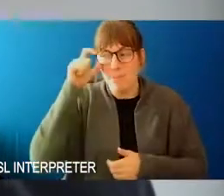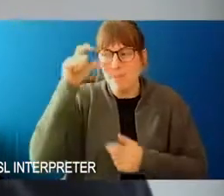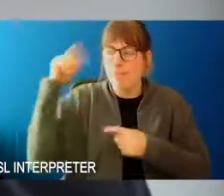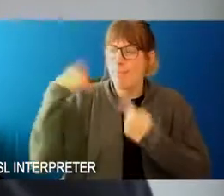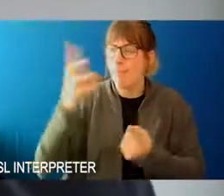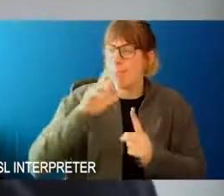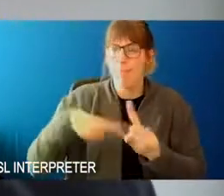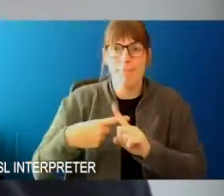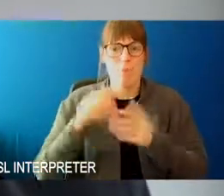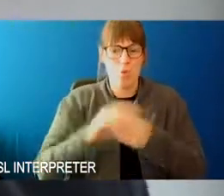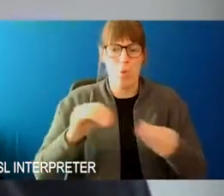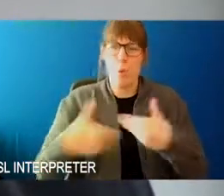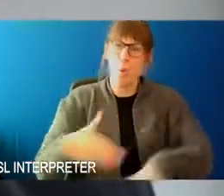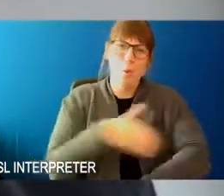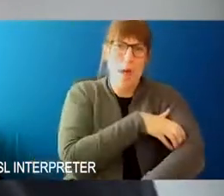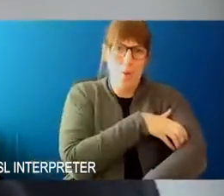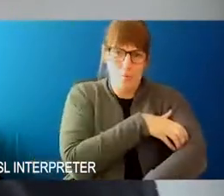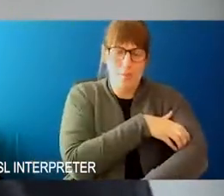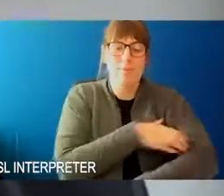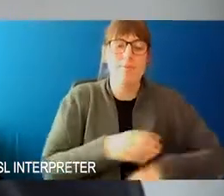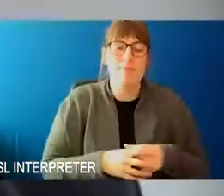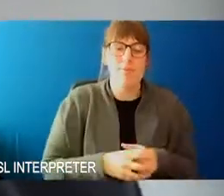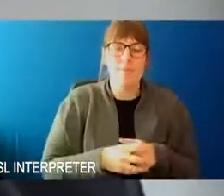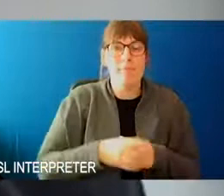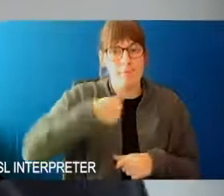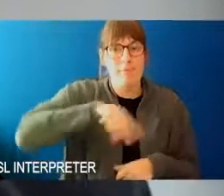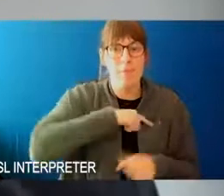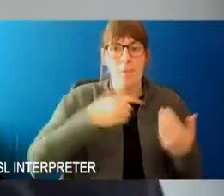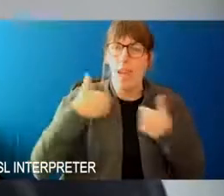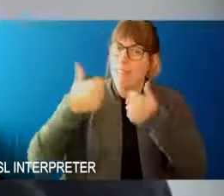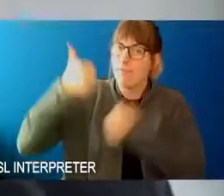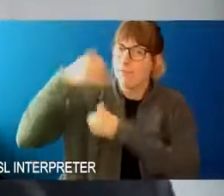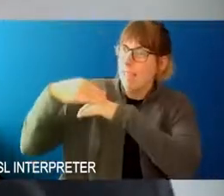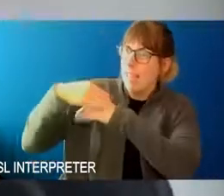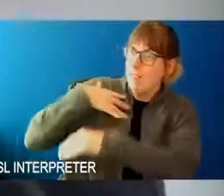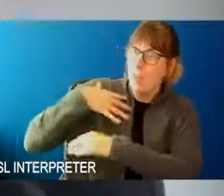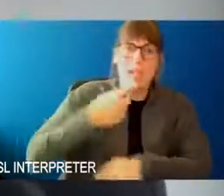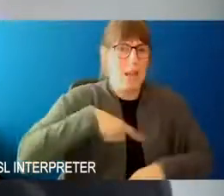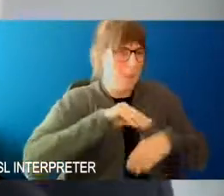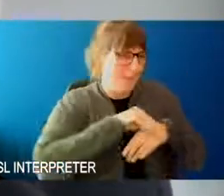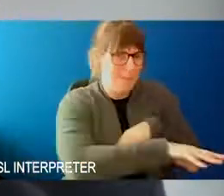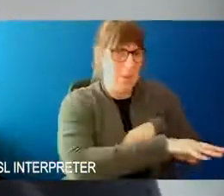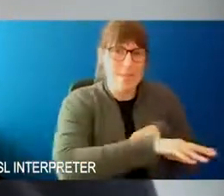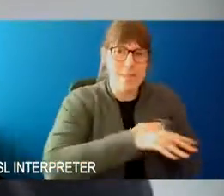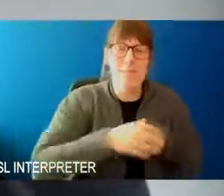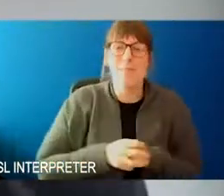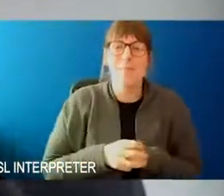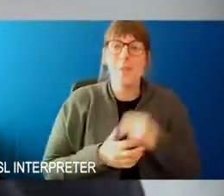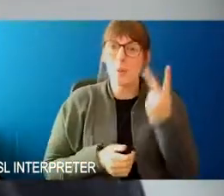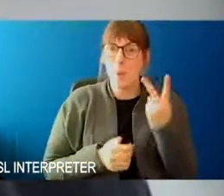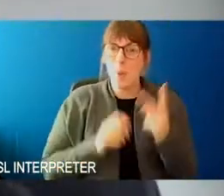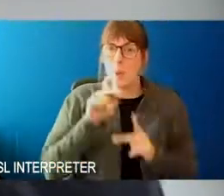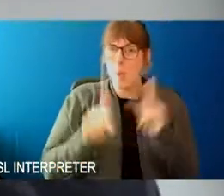adding to that. We've been talking about the power of stories and how each one of us has people that influence us, and we have people